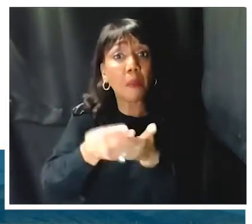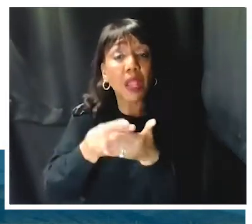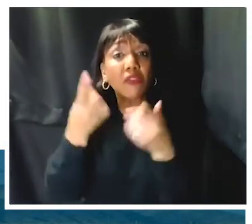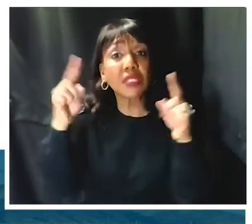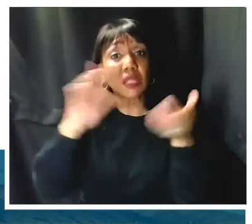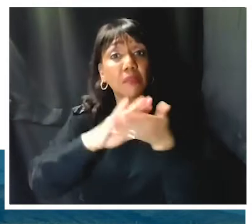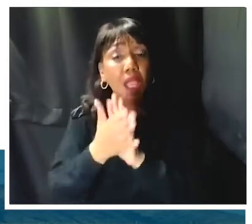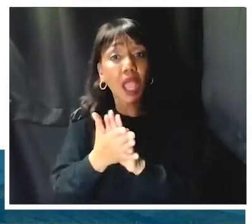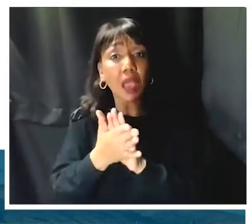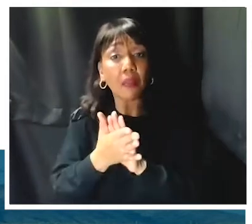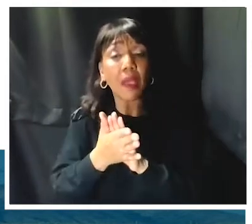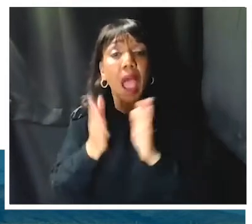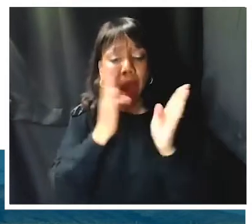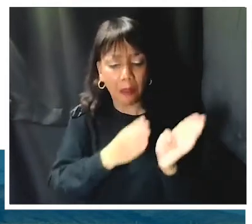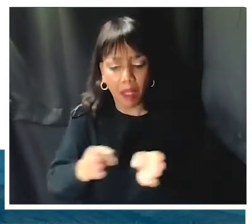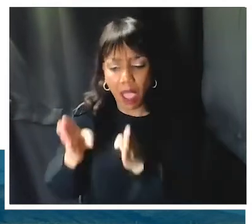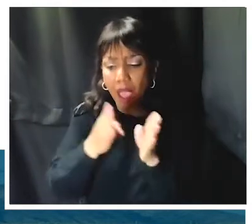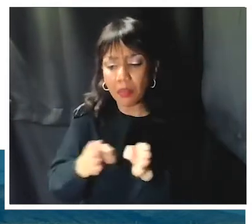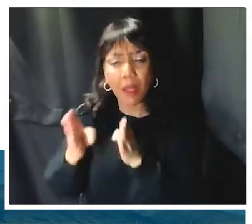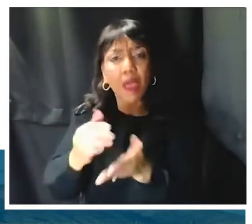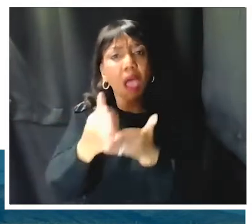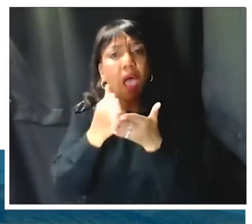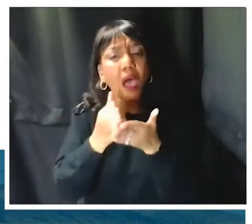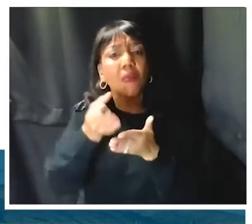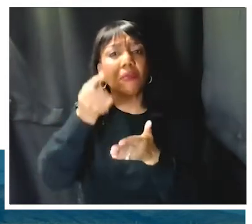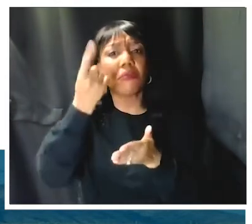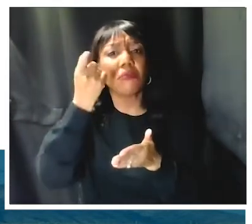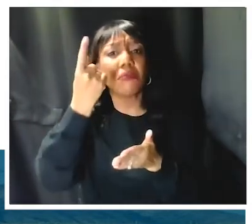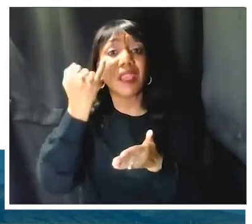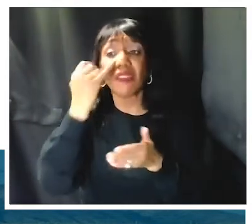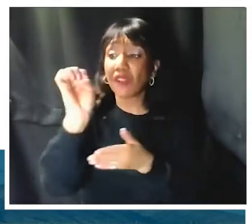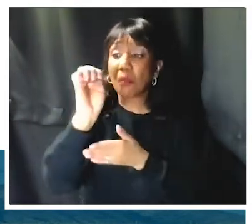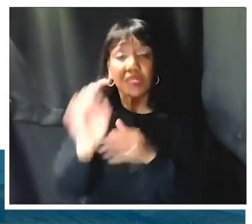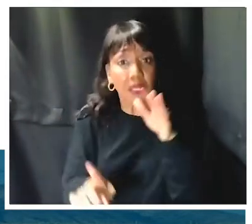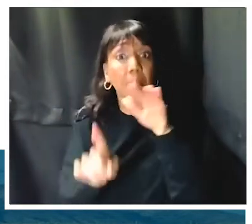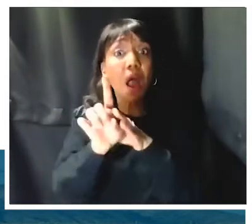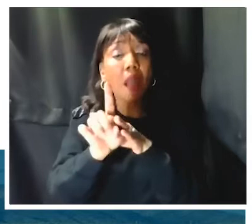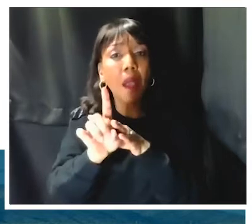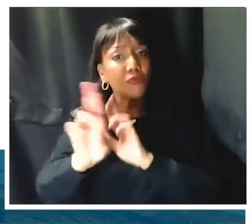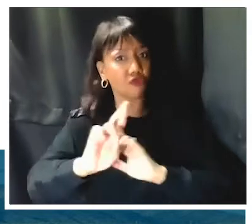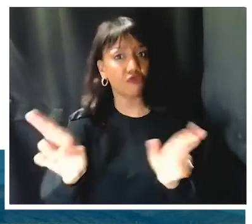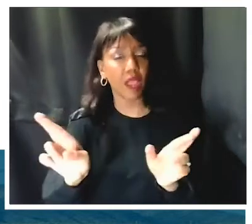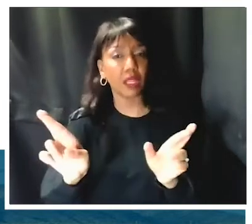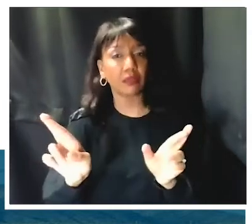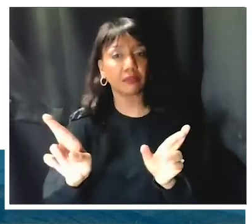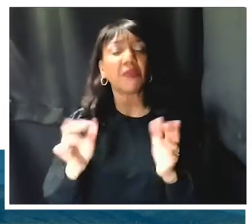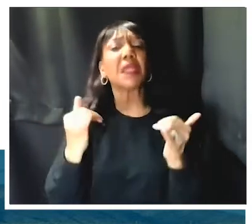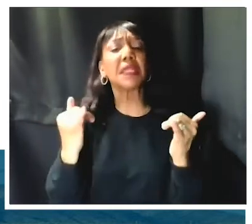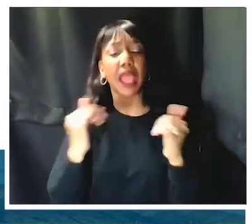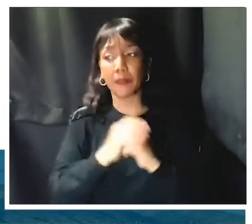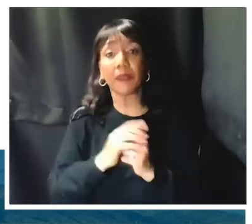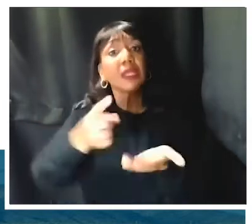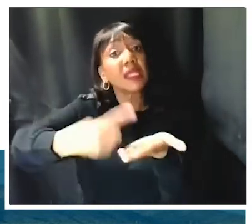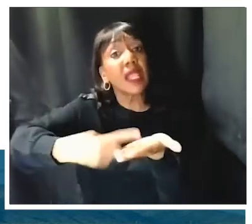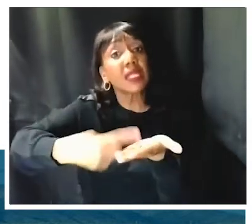success. Having a roadmap can also help you weather unexpected emergencies. Let us take a moment